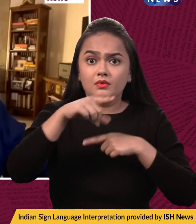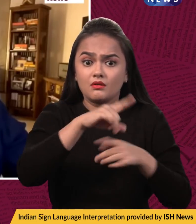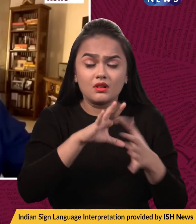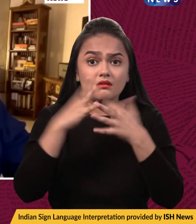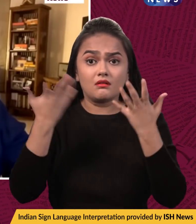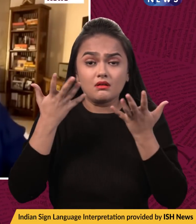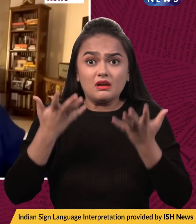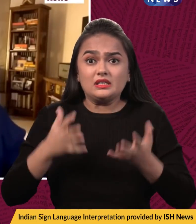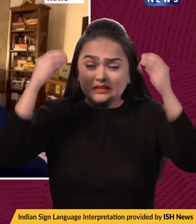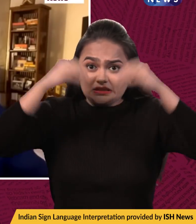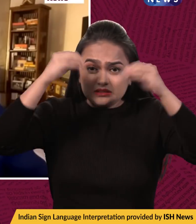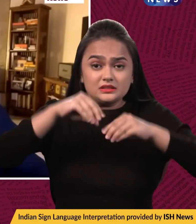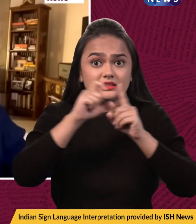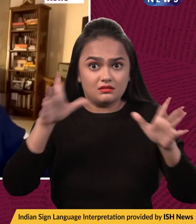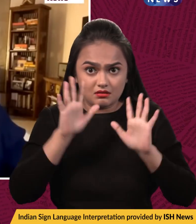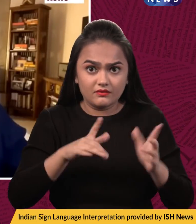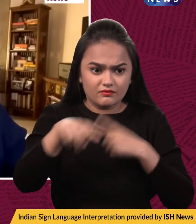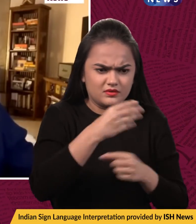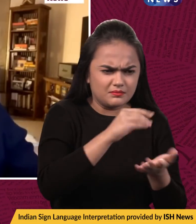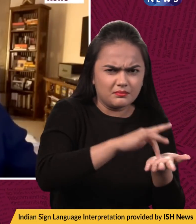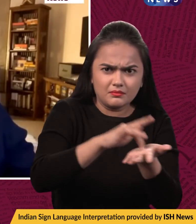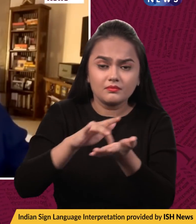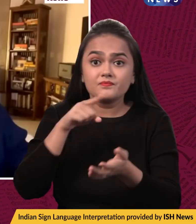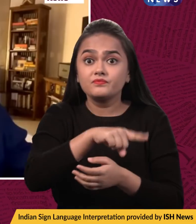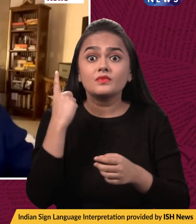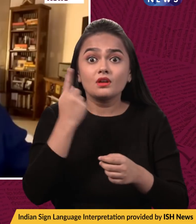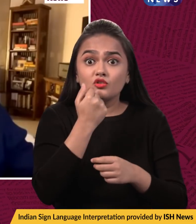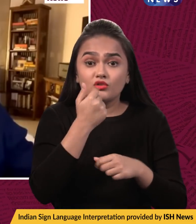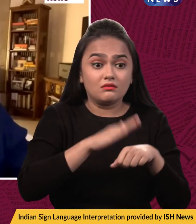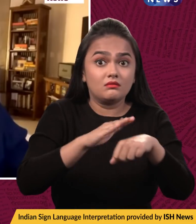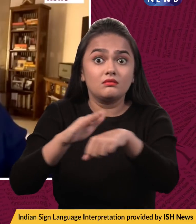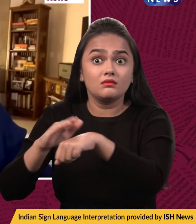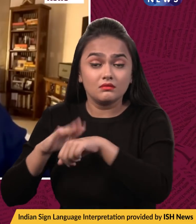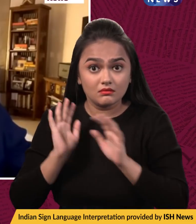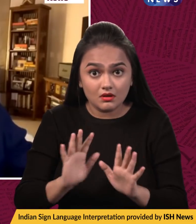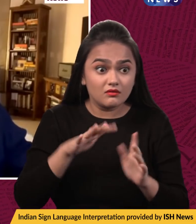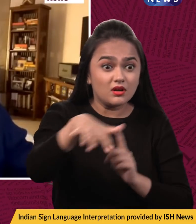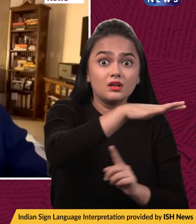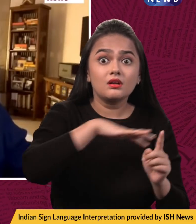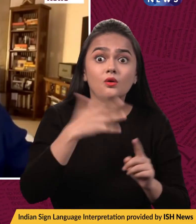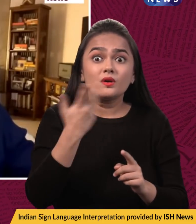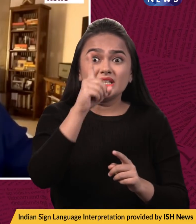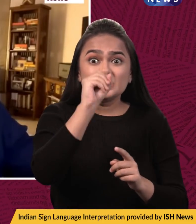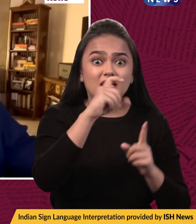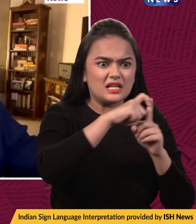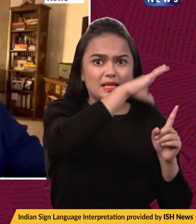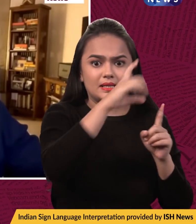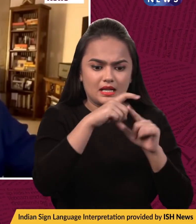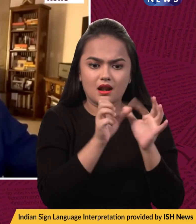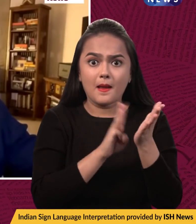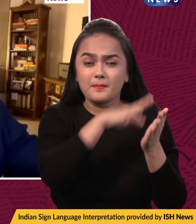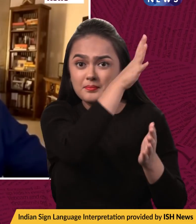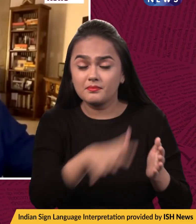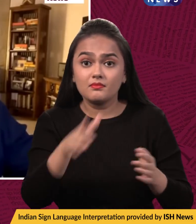heavy rains, in the catchment areas, there's been a red alert issued around 10 dams